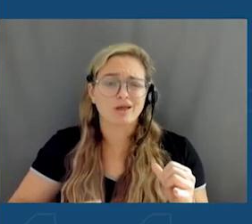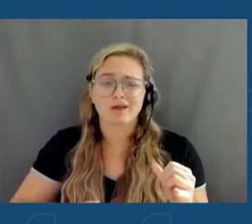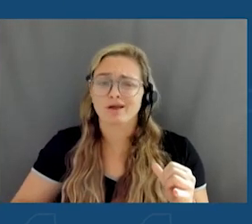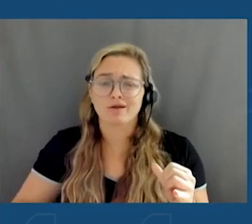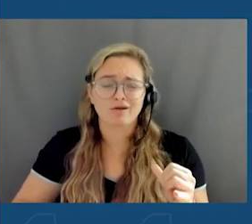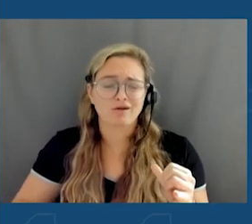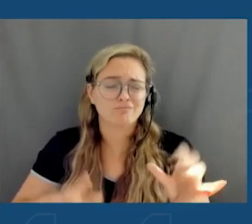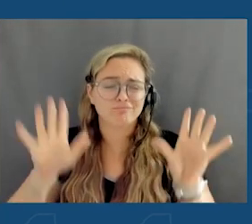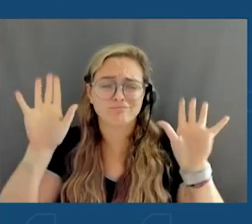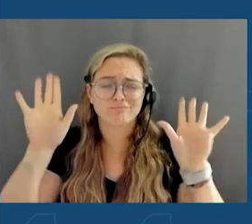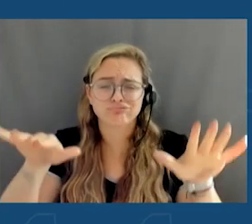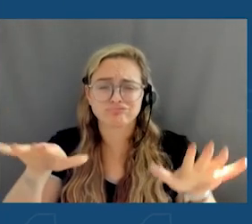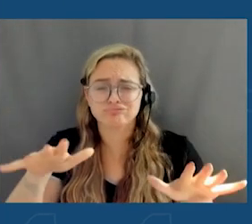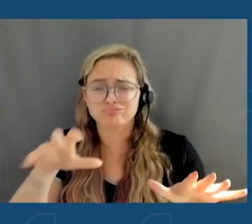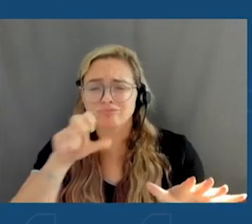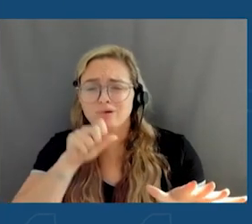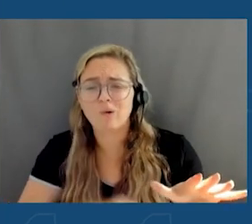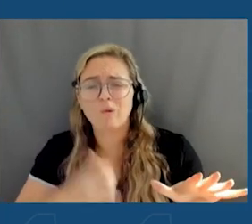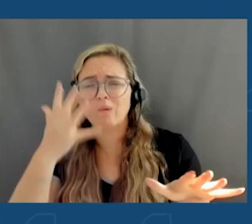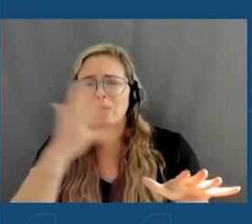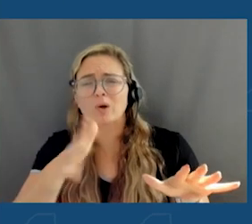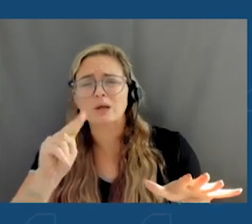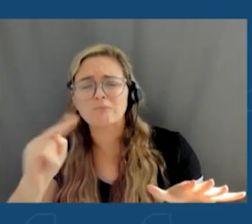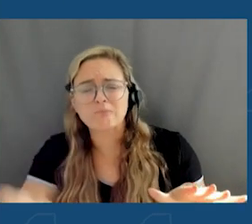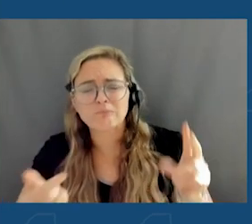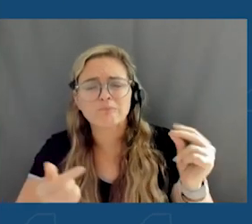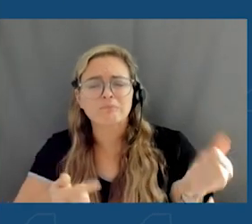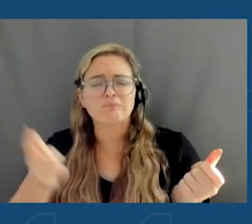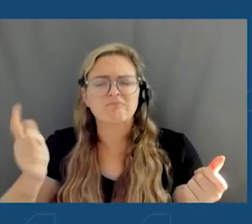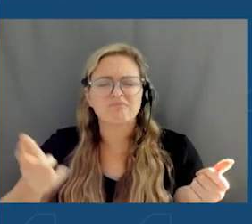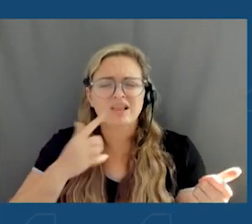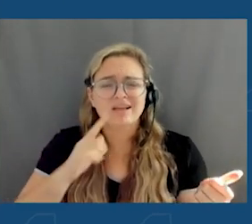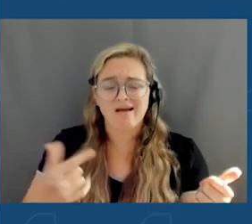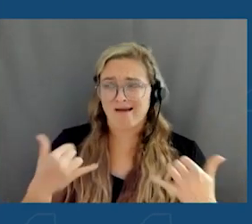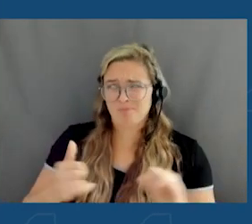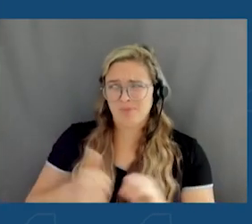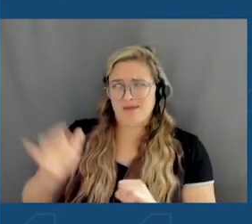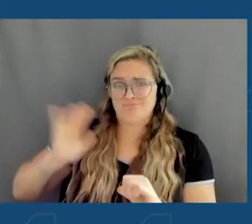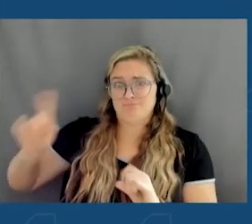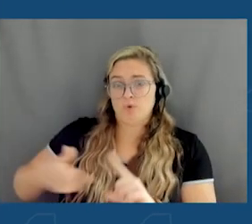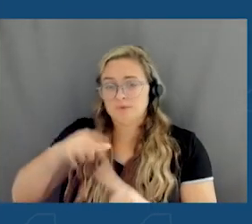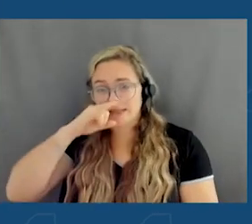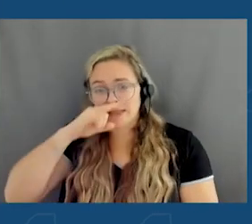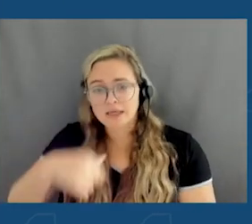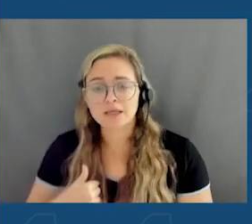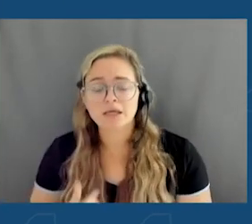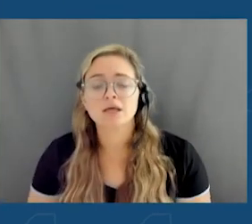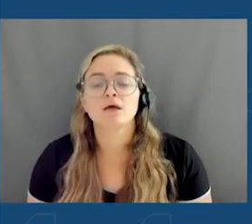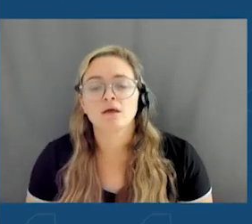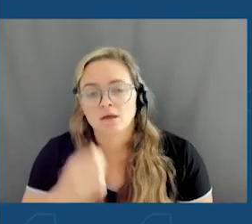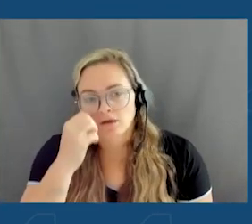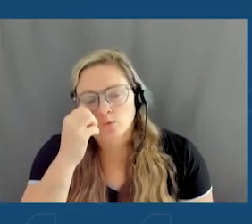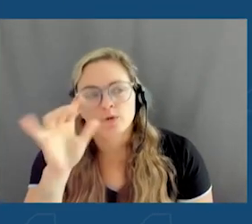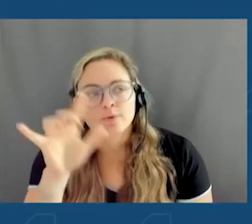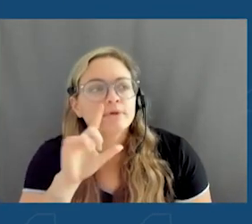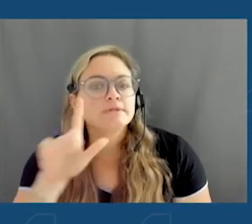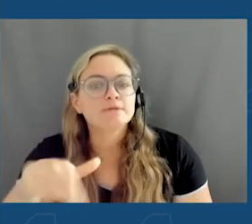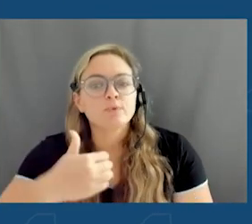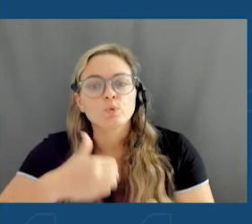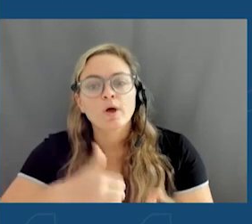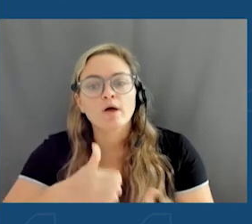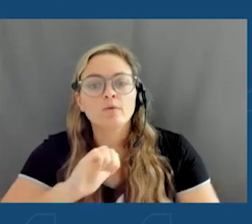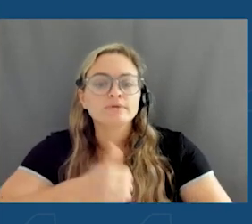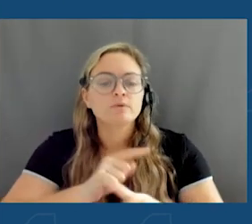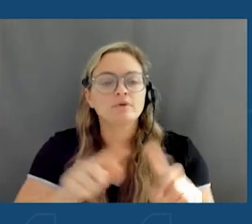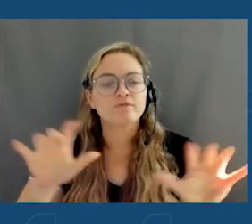overgrown and looking really raggedy. It's a playground I played in as a kid, and we were looking for someone to help us create activities, and that's